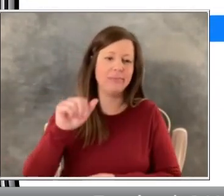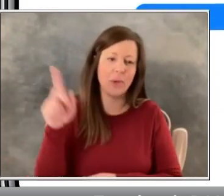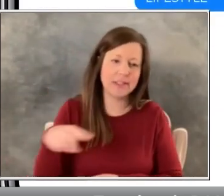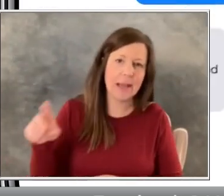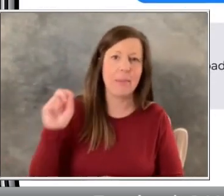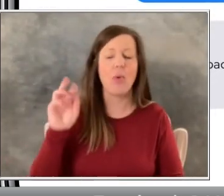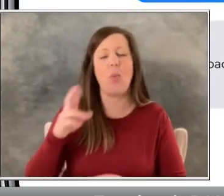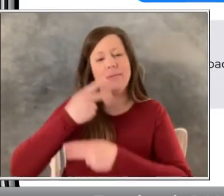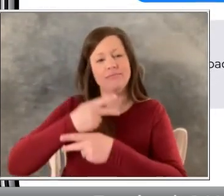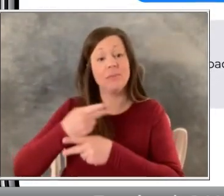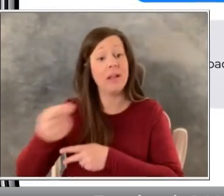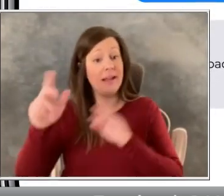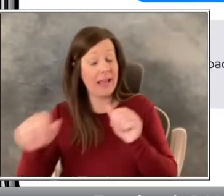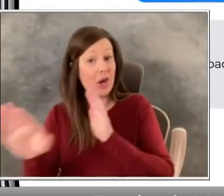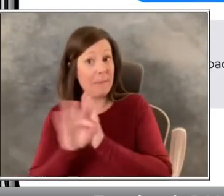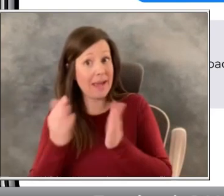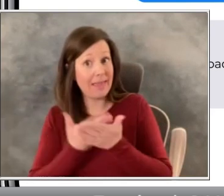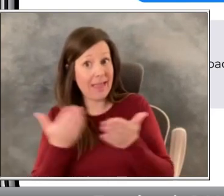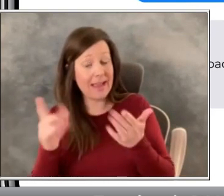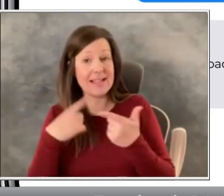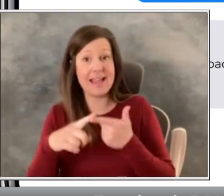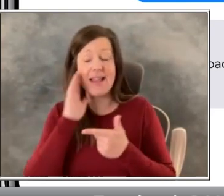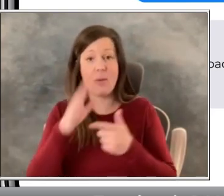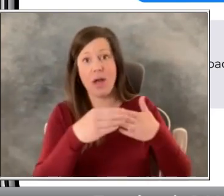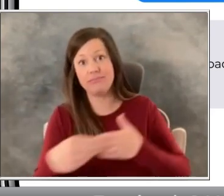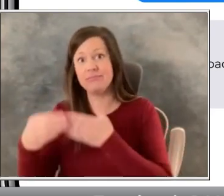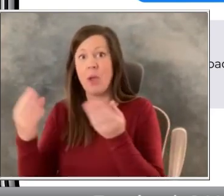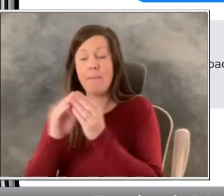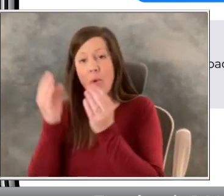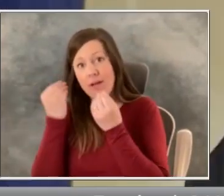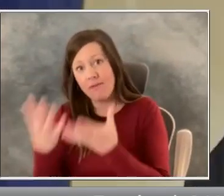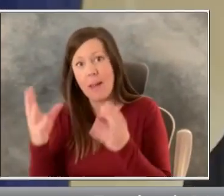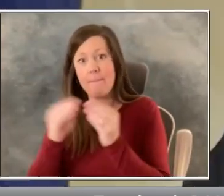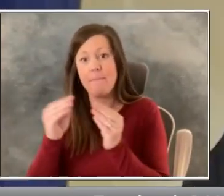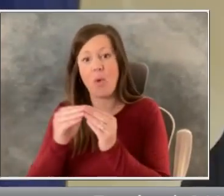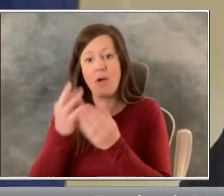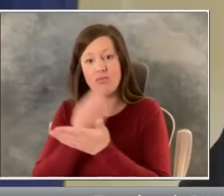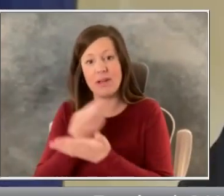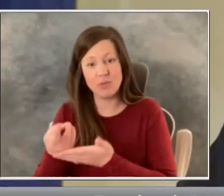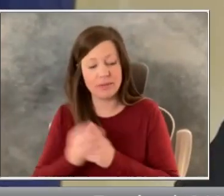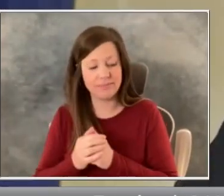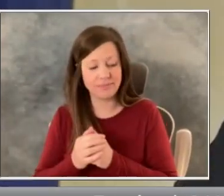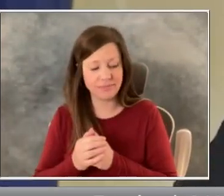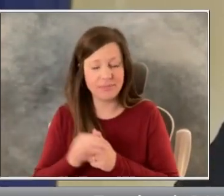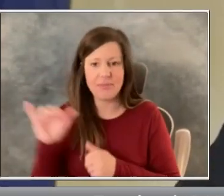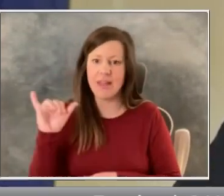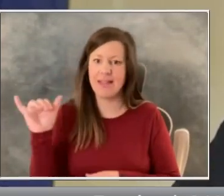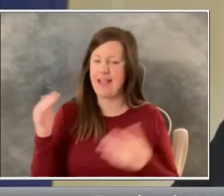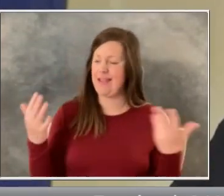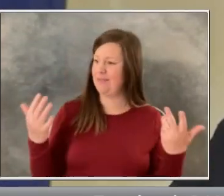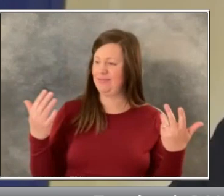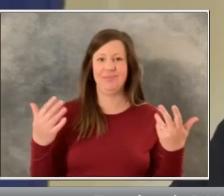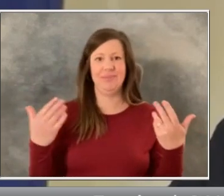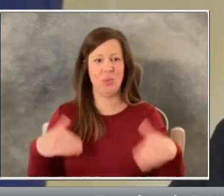certain prompts, guiding him to more information and resources. It was like someone thinking about me at that time